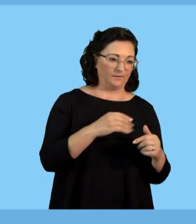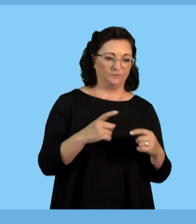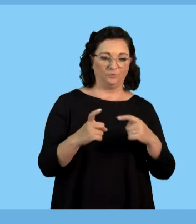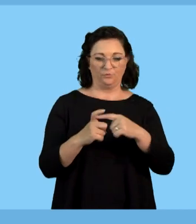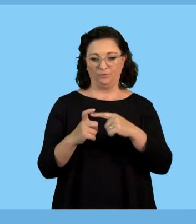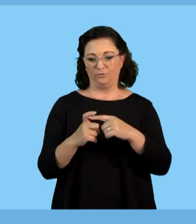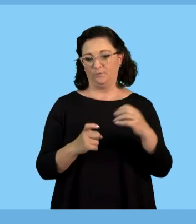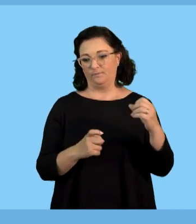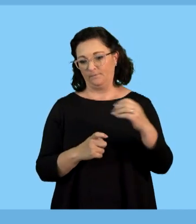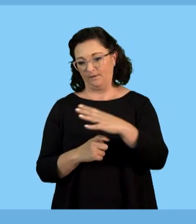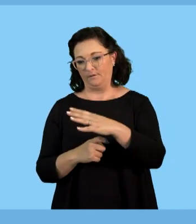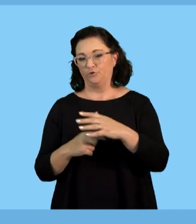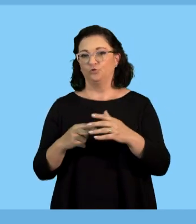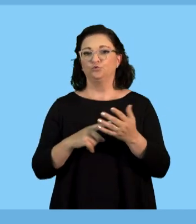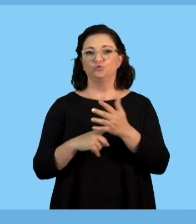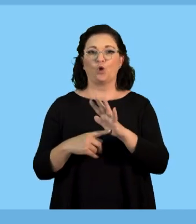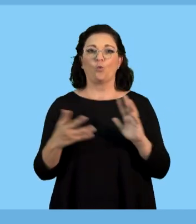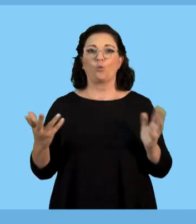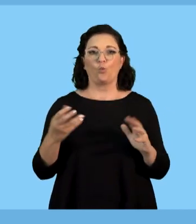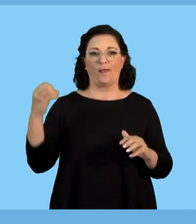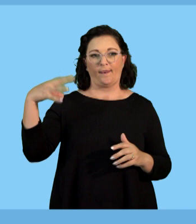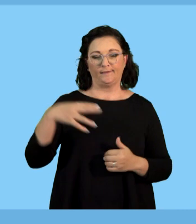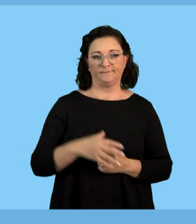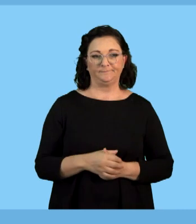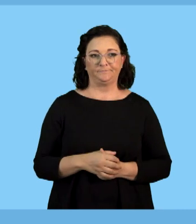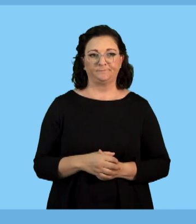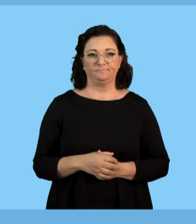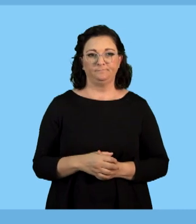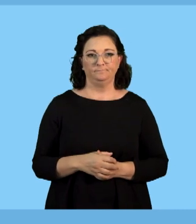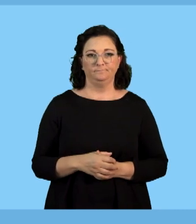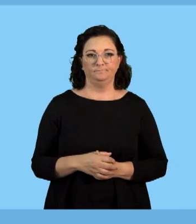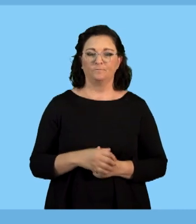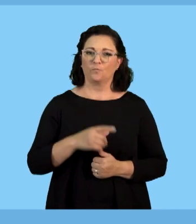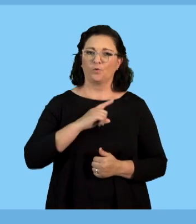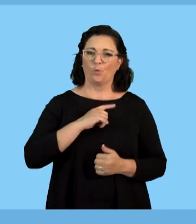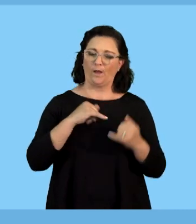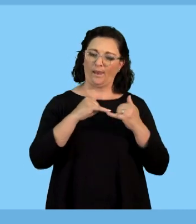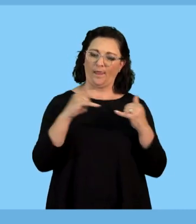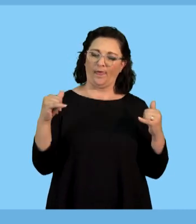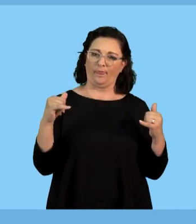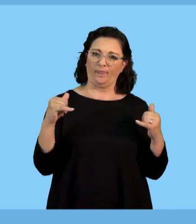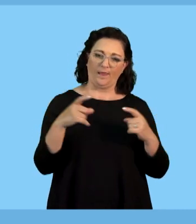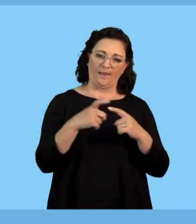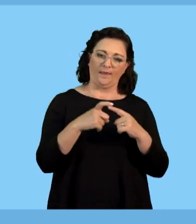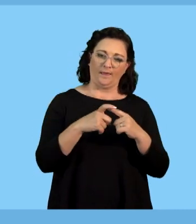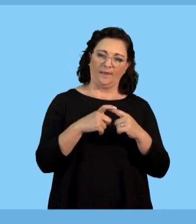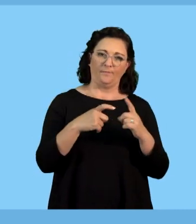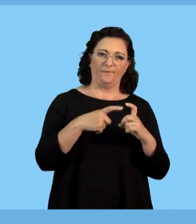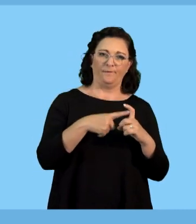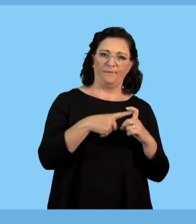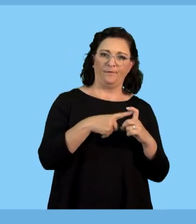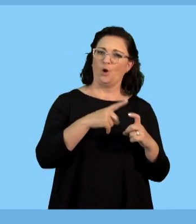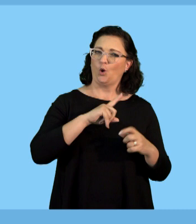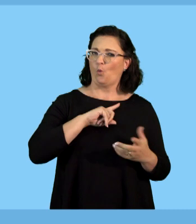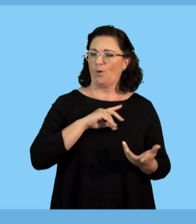So basically the arrowheads are showing the direction. Right. Why are we using straight lines and the arrowheads? We are using these